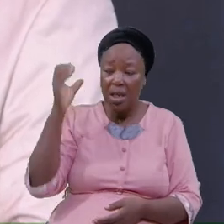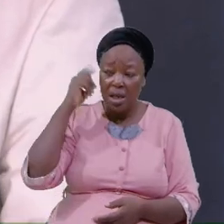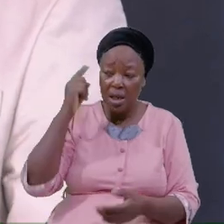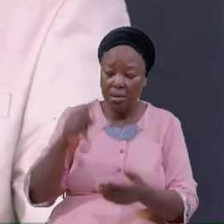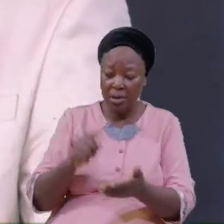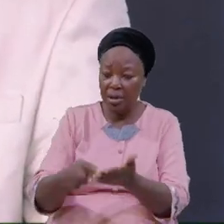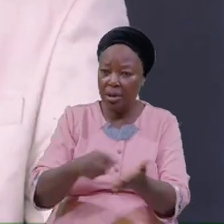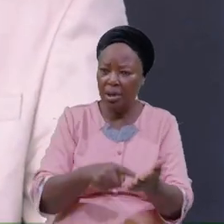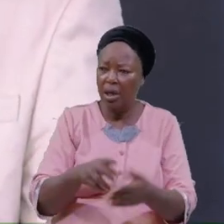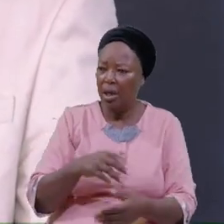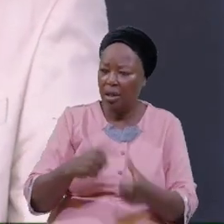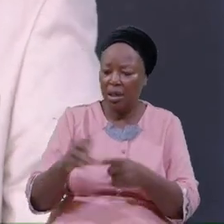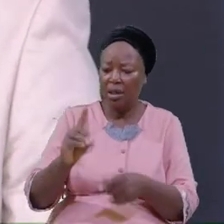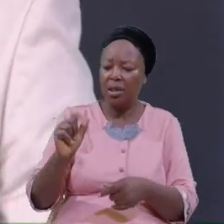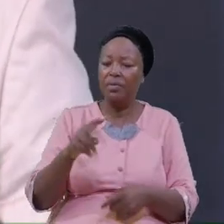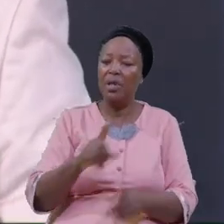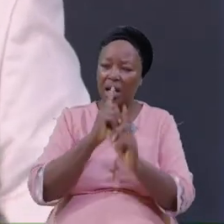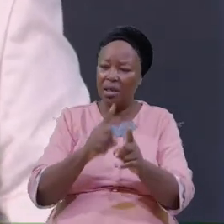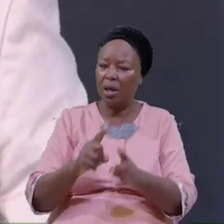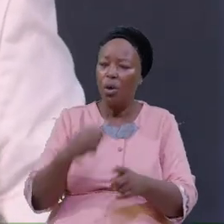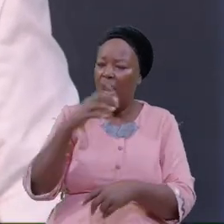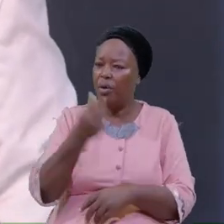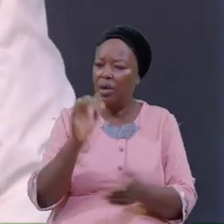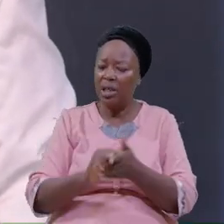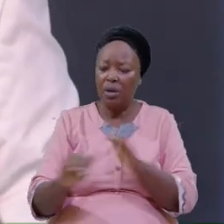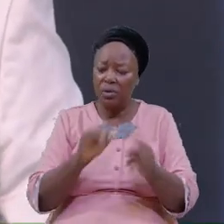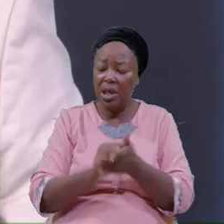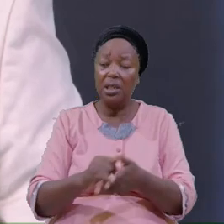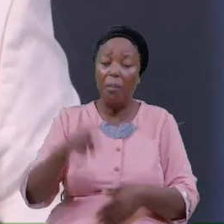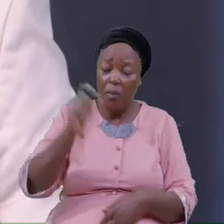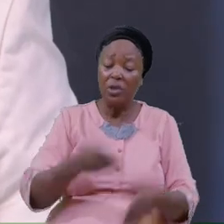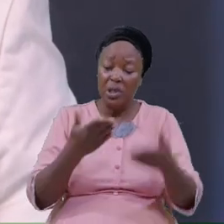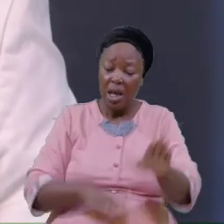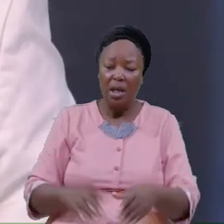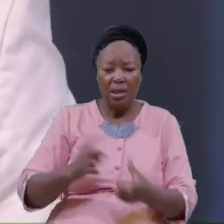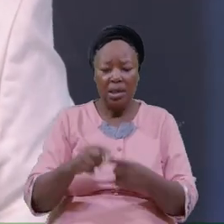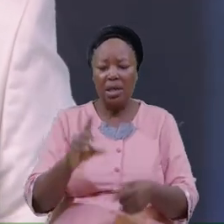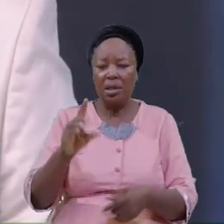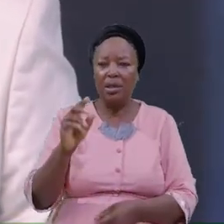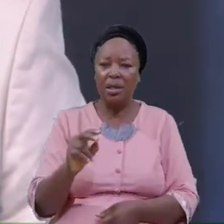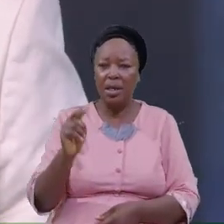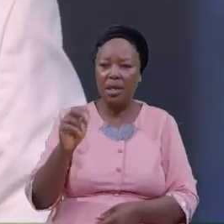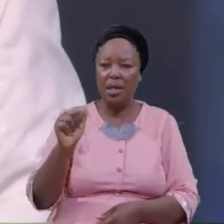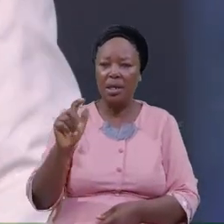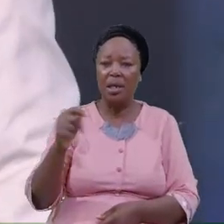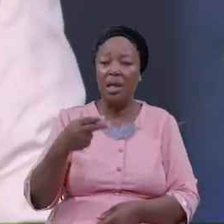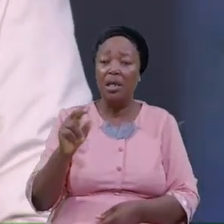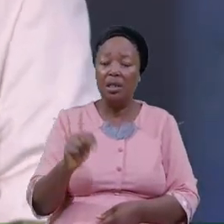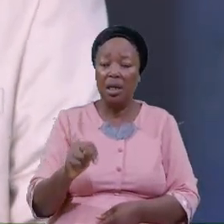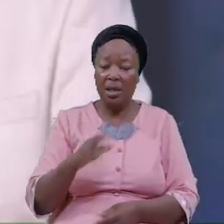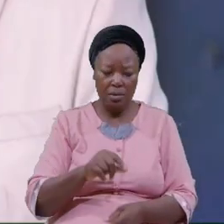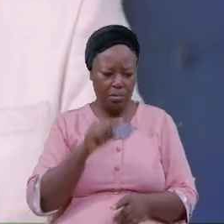chose pareille mérite la mort. And Nathan pointed at him. Thou art the man. C'est toi